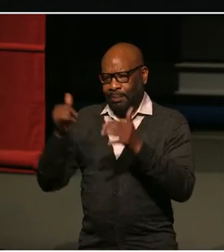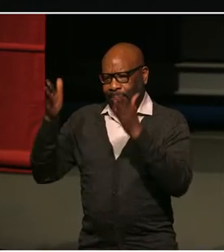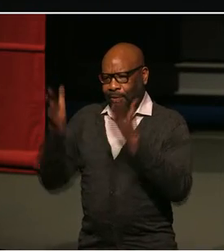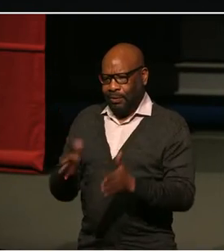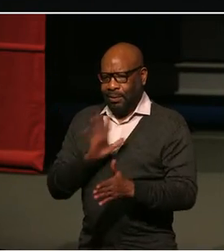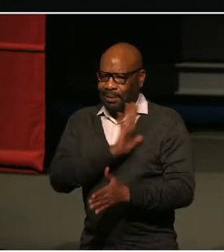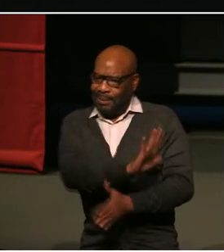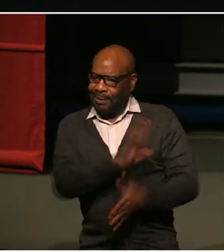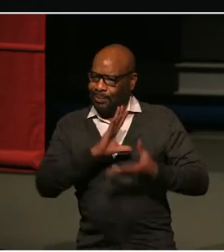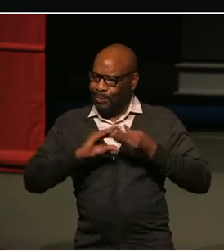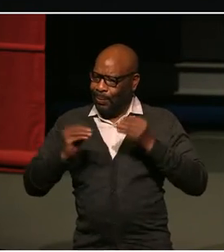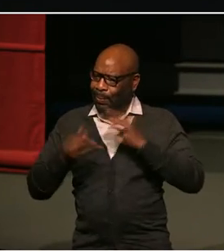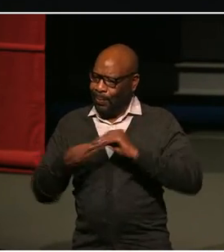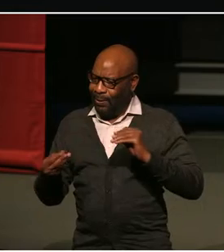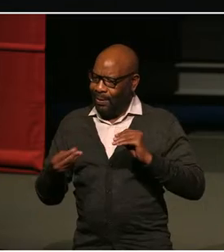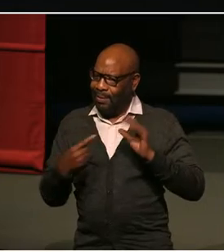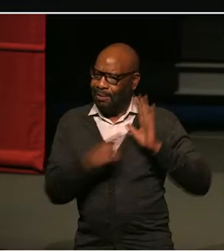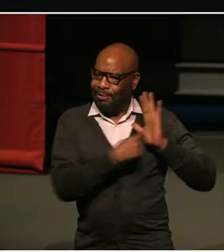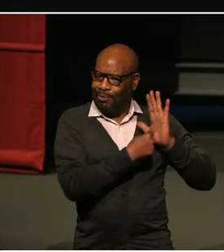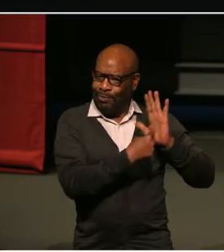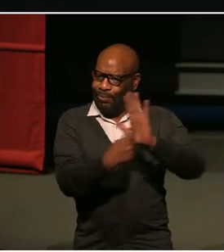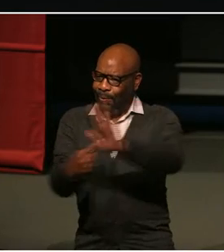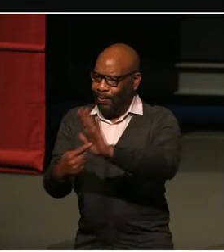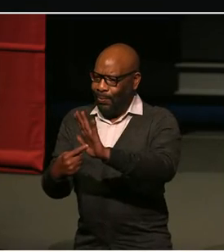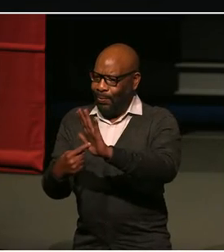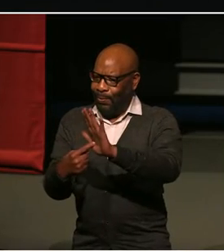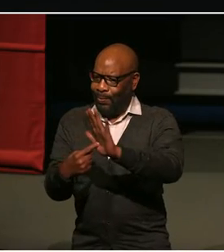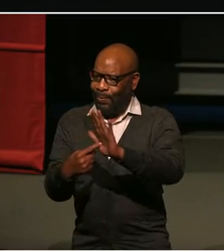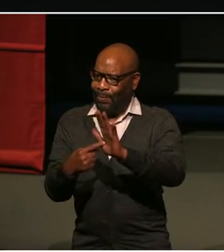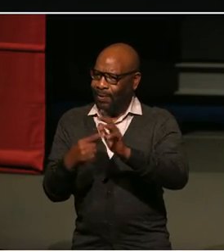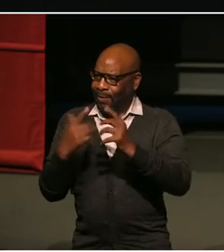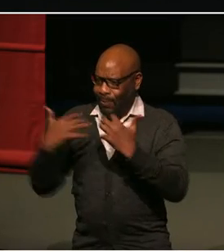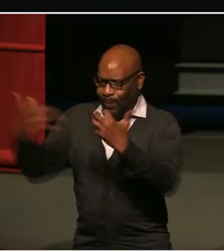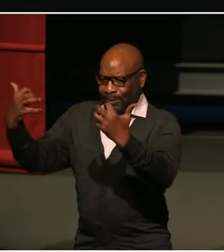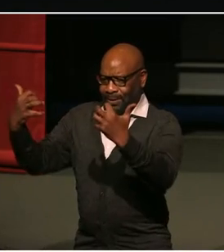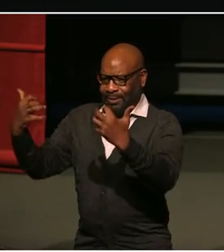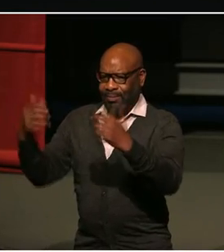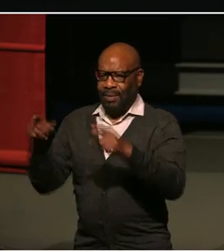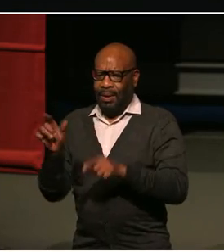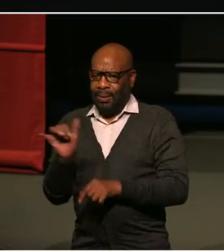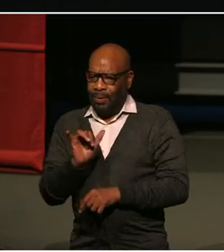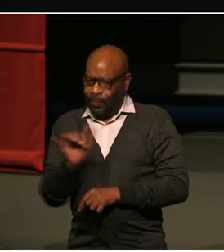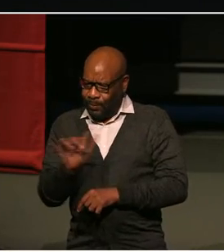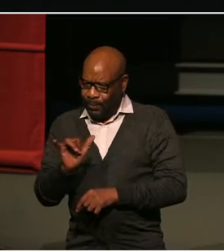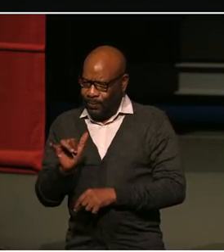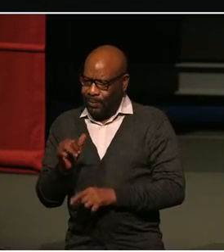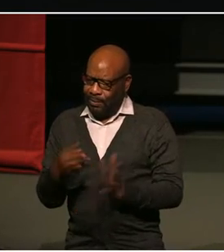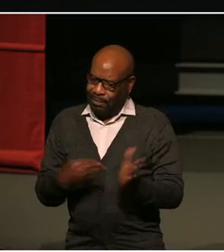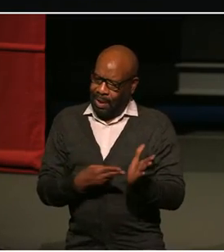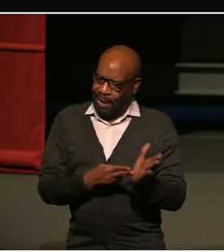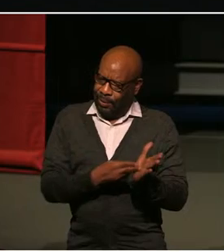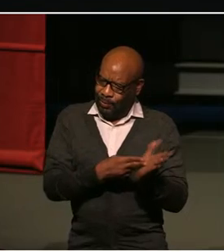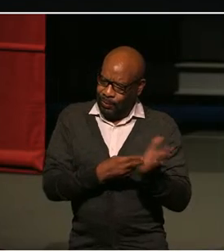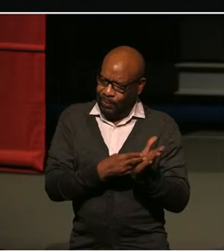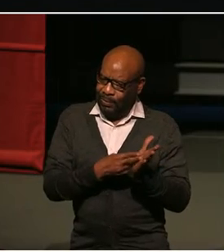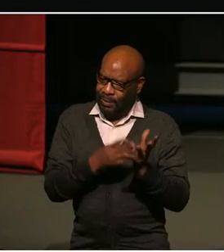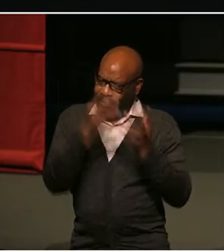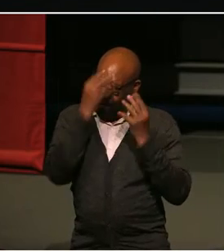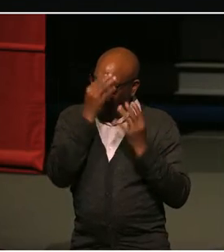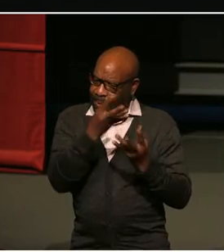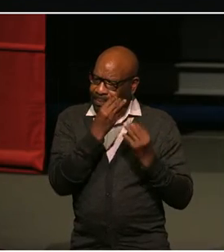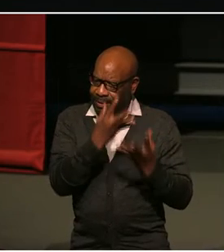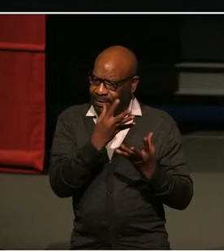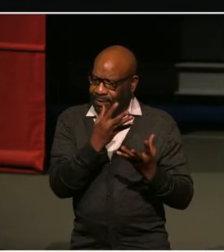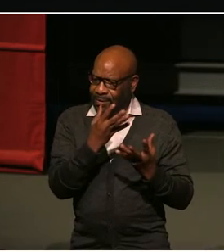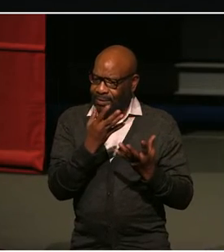representation, and for truth-telling, even if, or especially if the truth is not comfortable to hear.